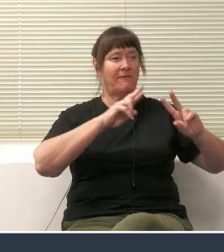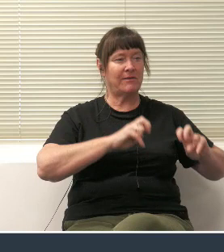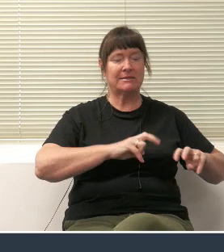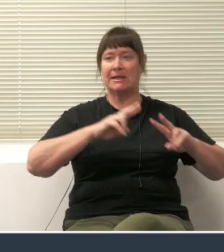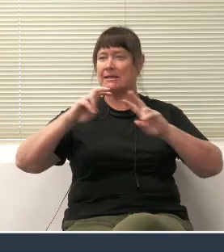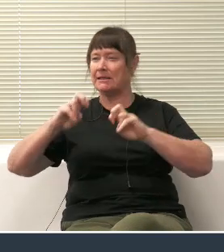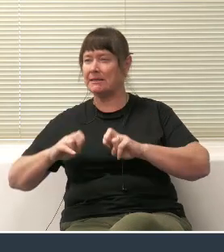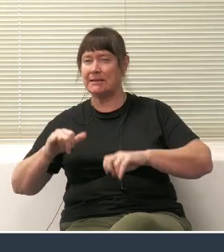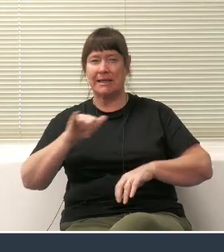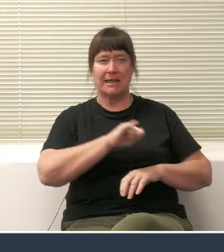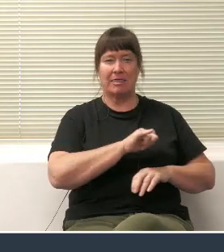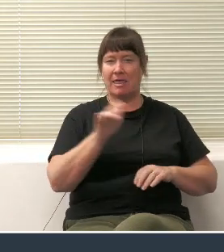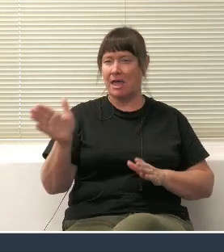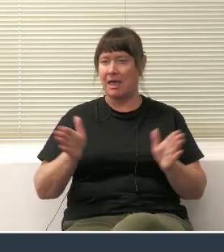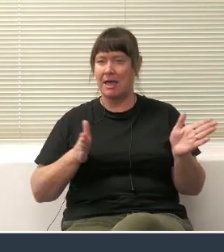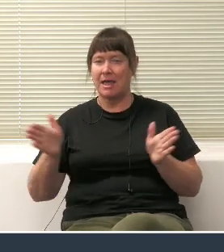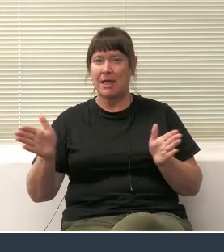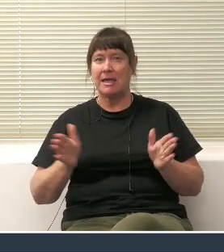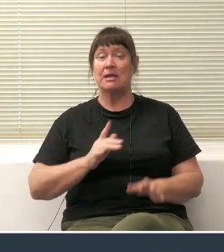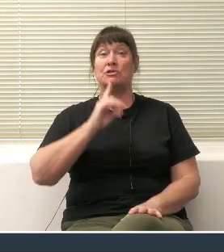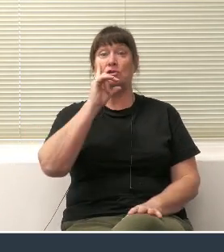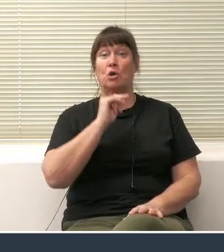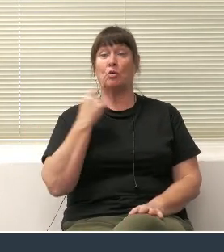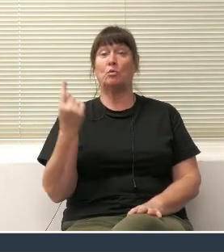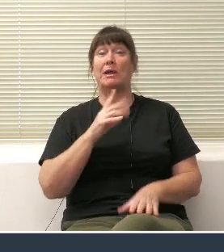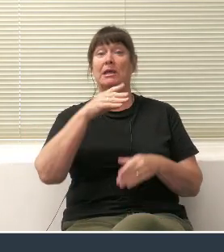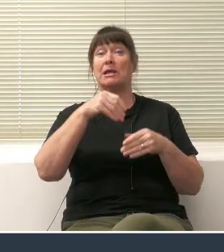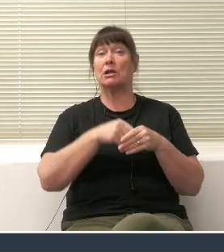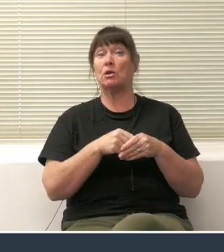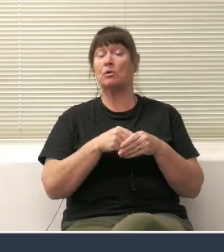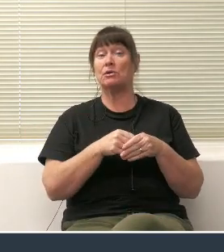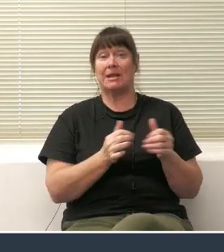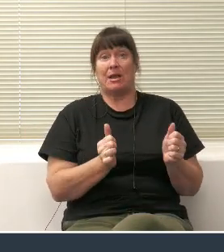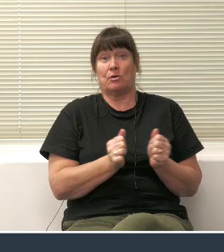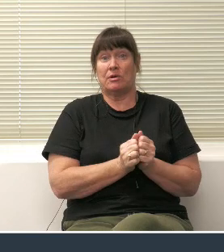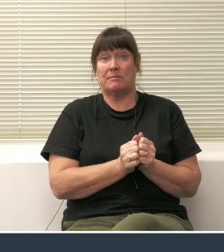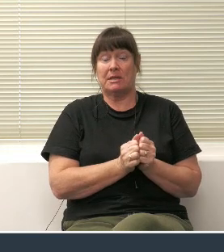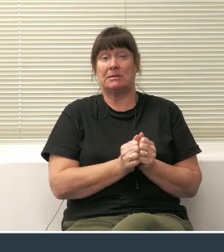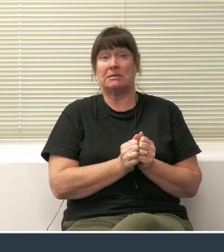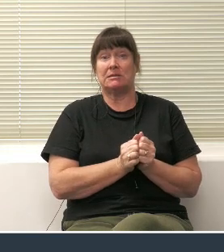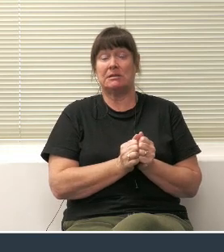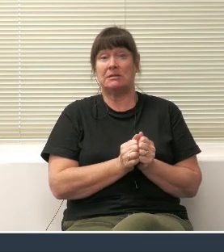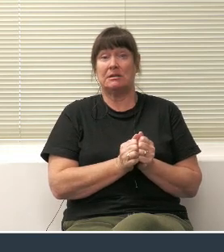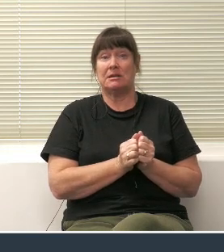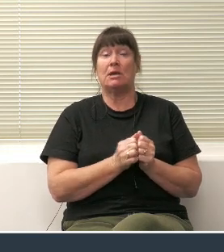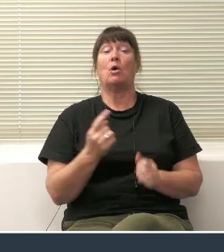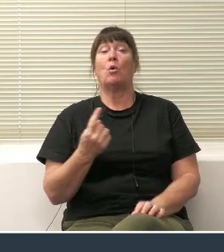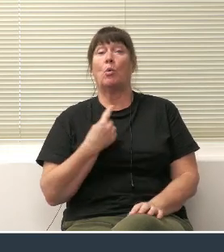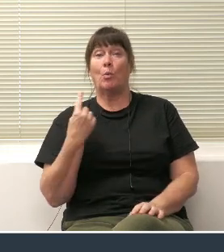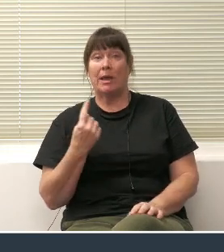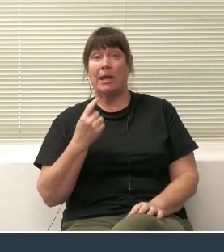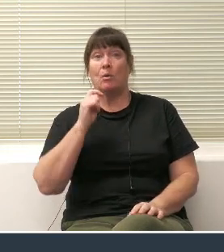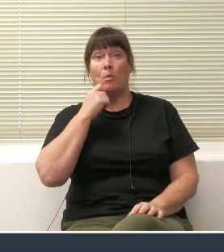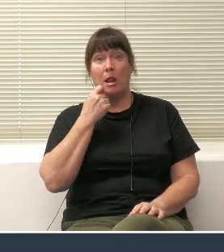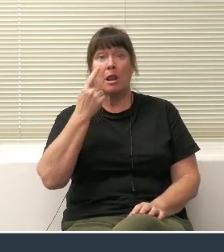paths. And so is it possible to include in our resolution that we would